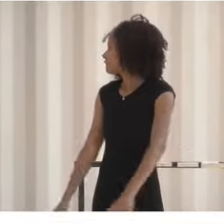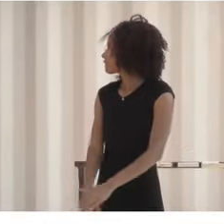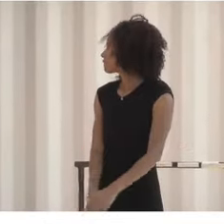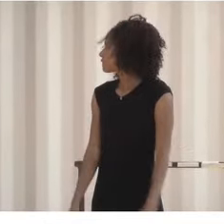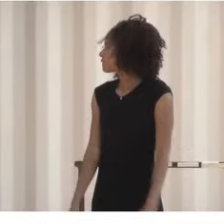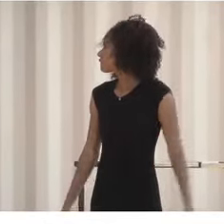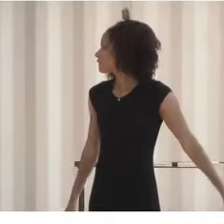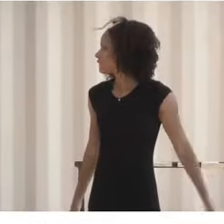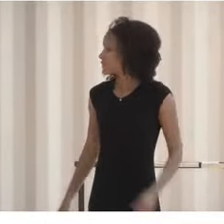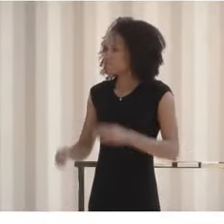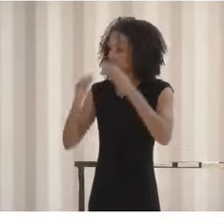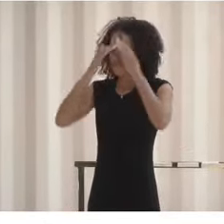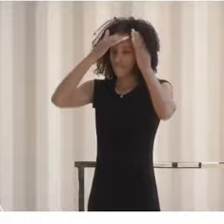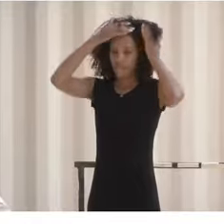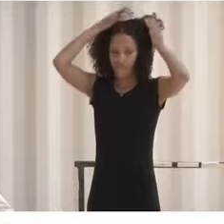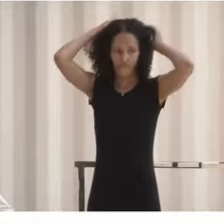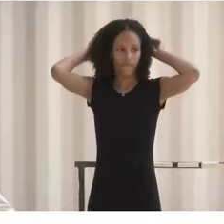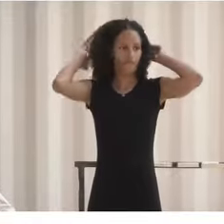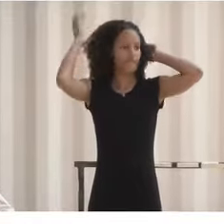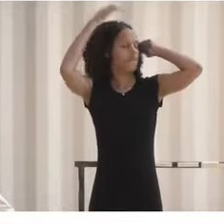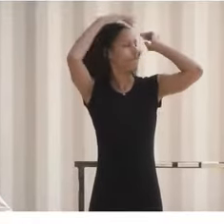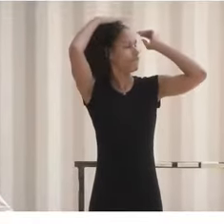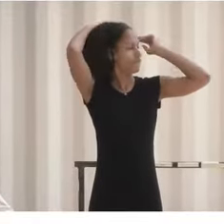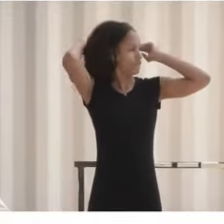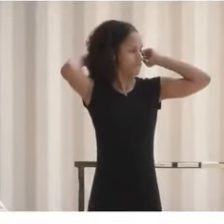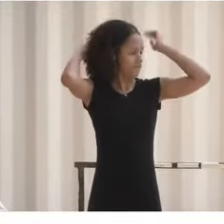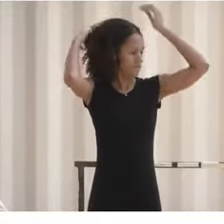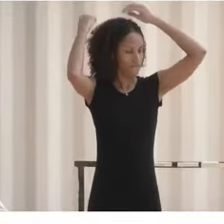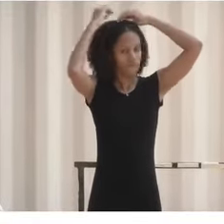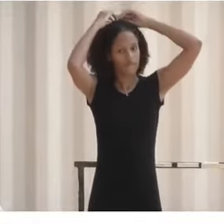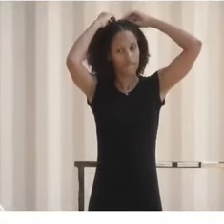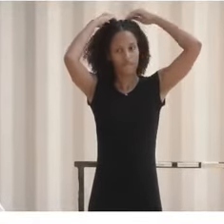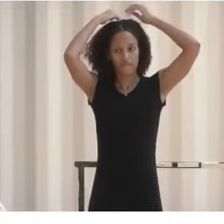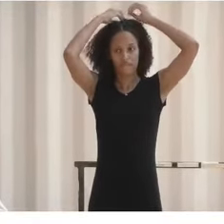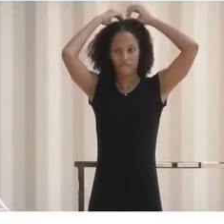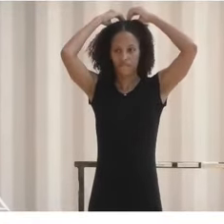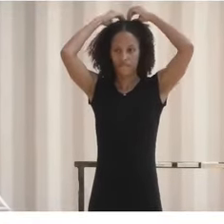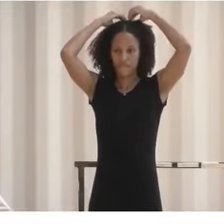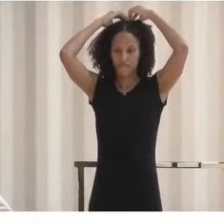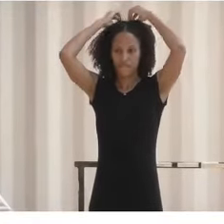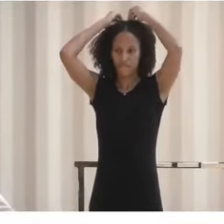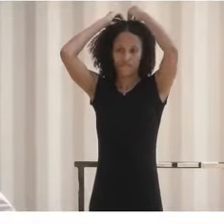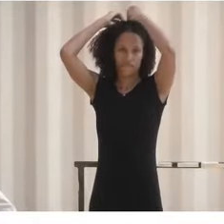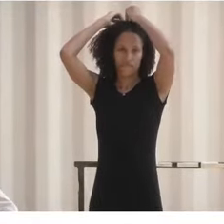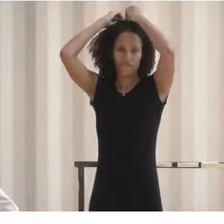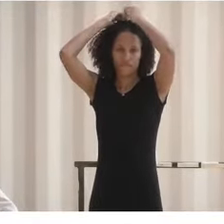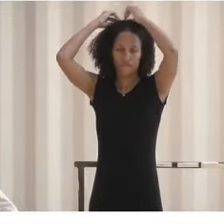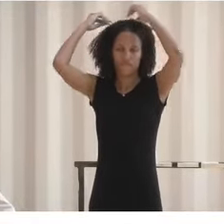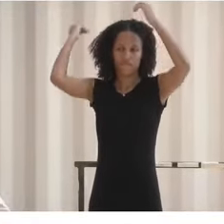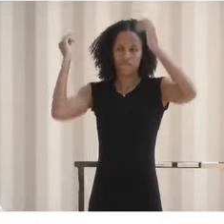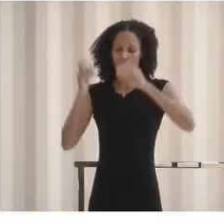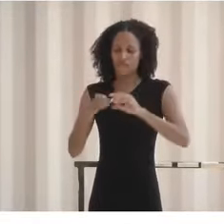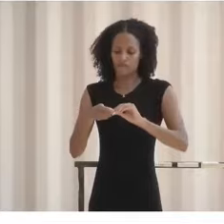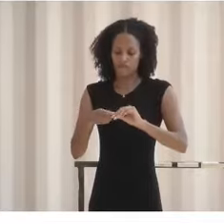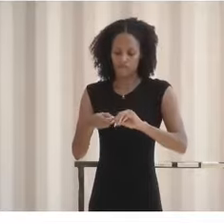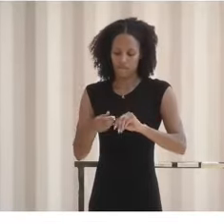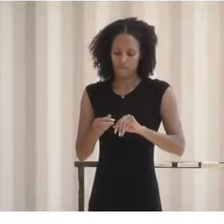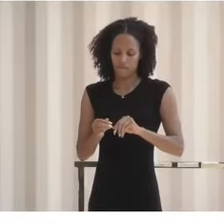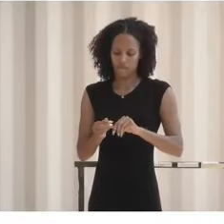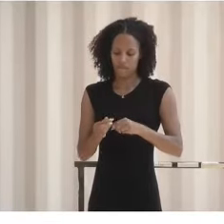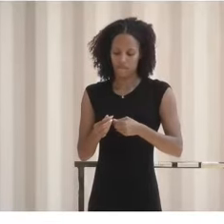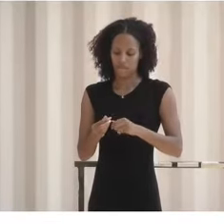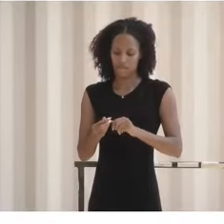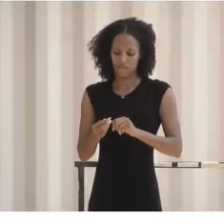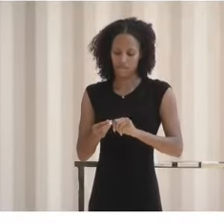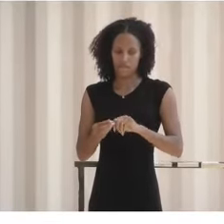It's never been at this speed before. This is not just a drill. This is the real thing. But the world is at a turning